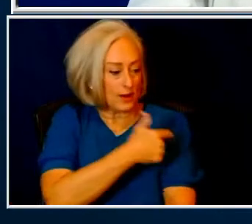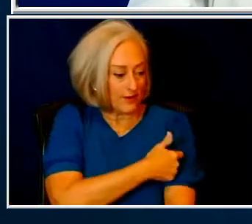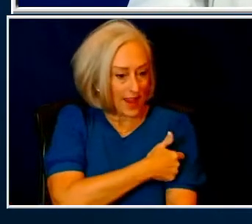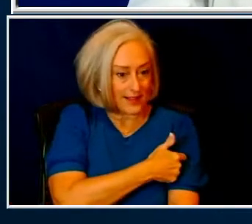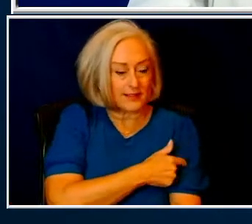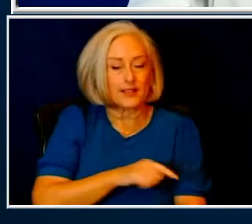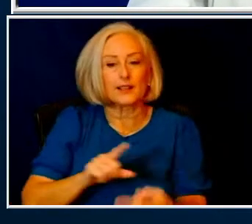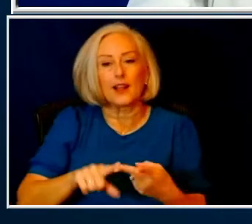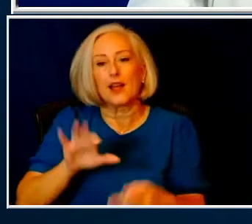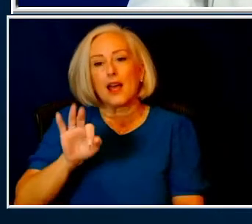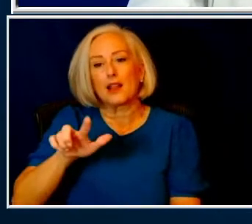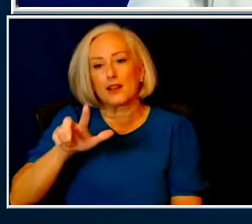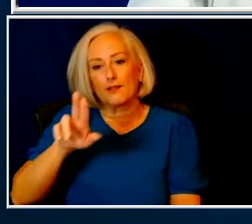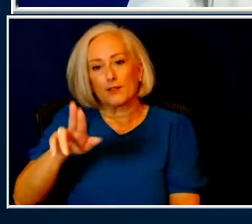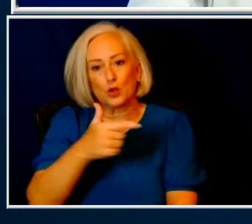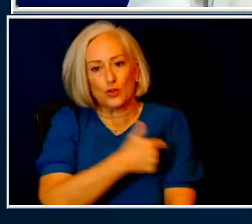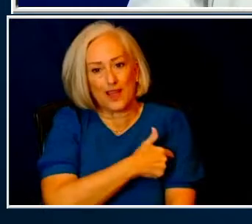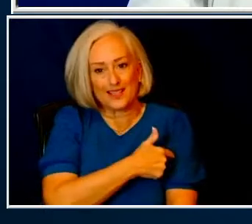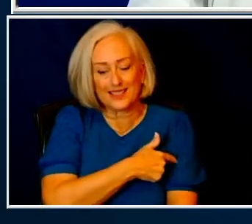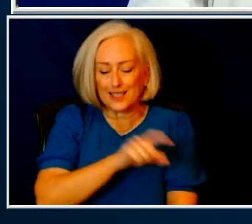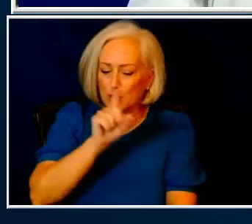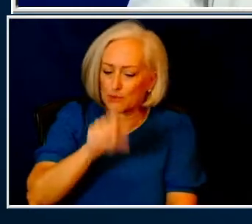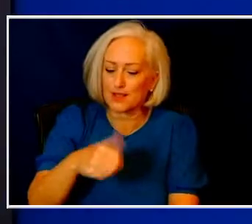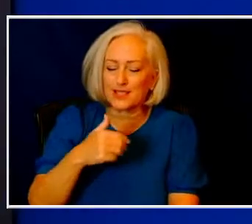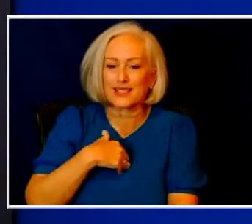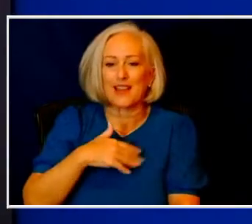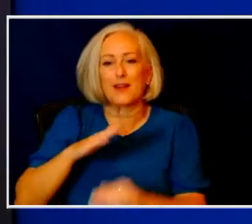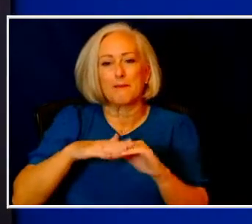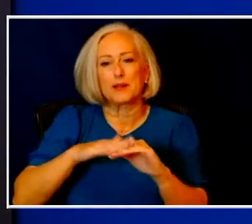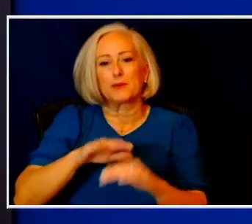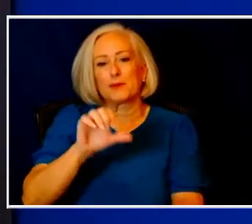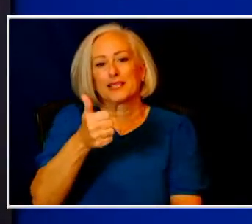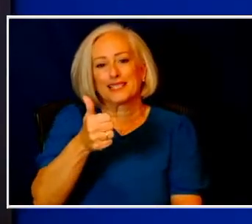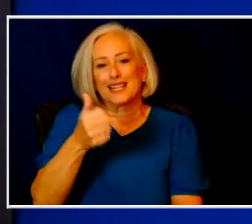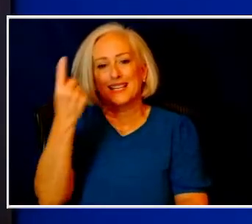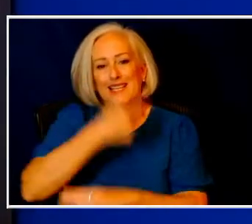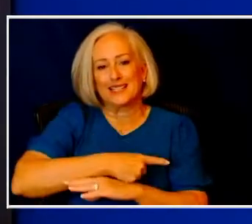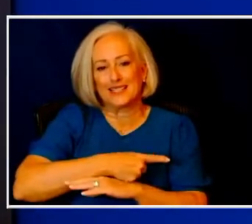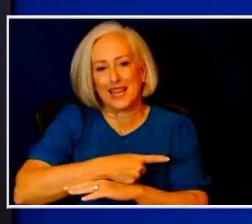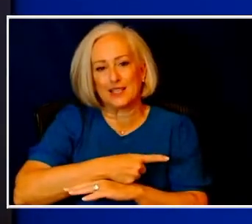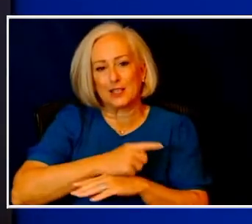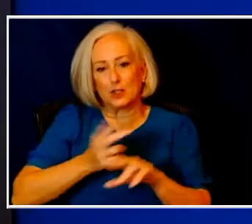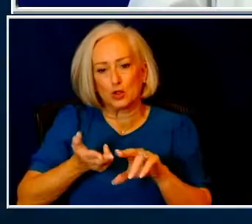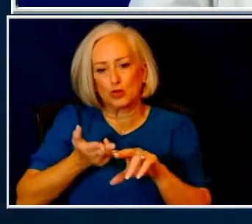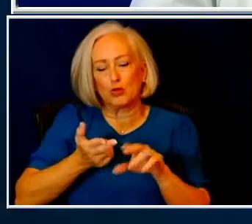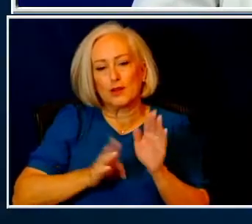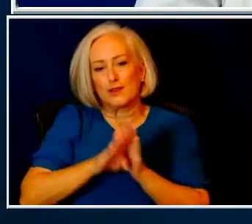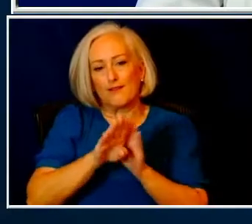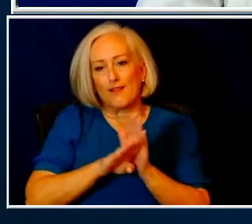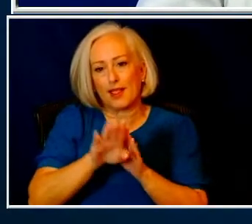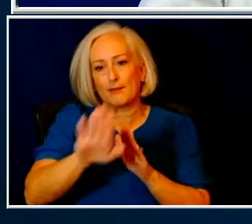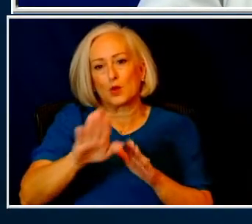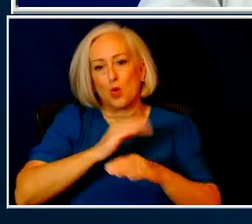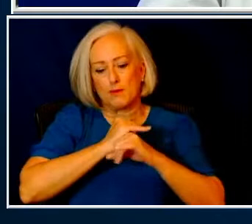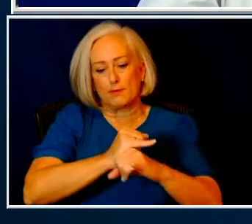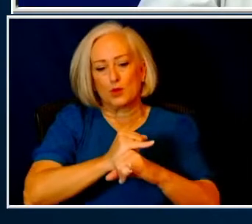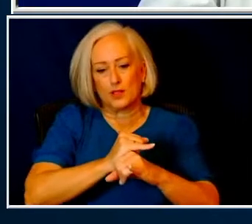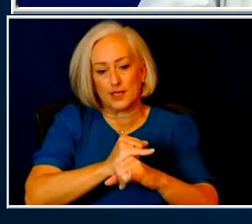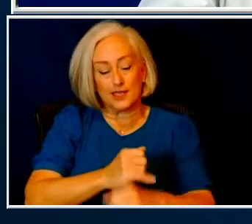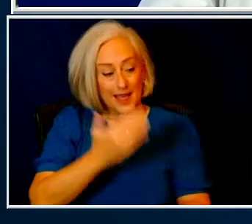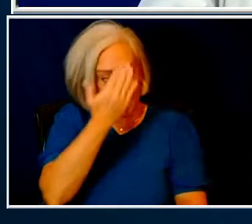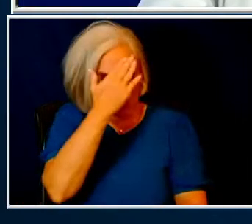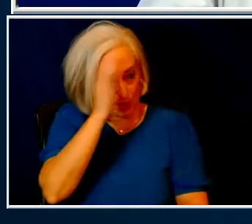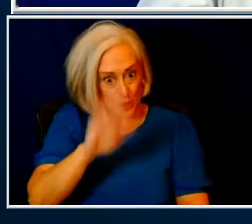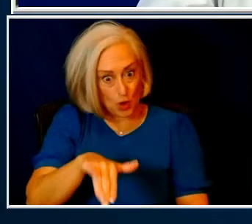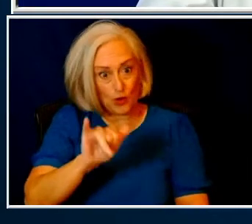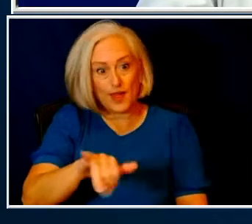to build that immunity, especially against influenza, because we know those cases are increasing. All right. Well, let's turn over